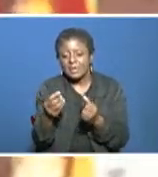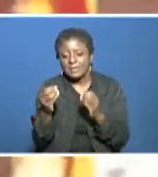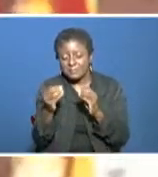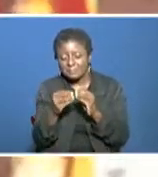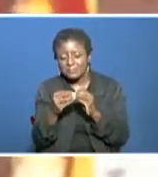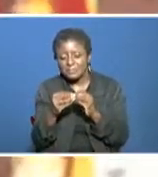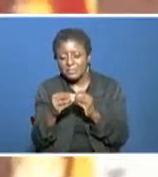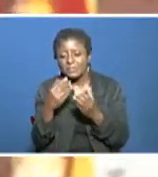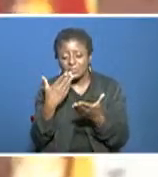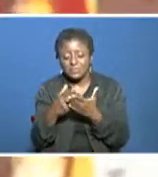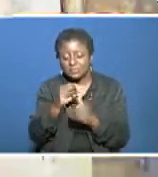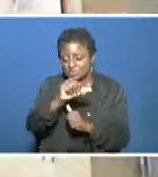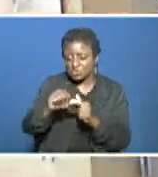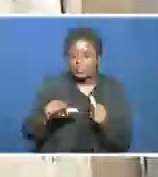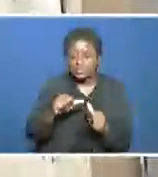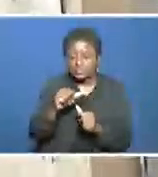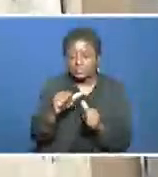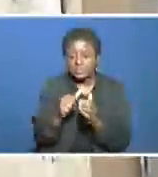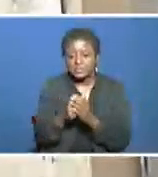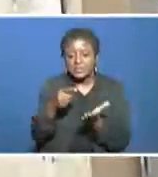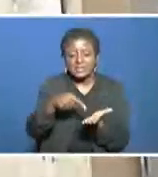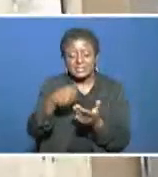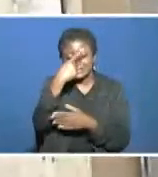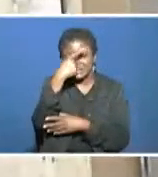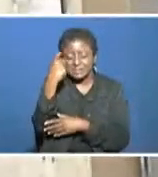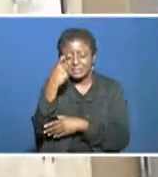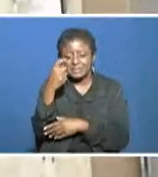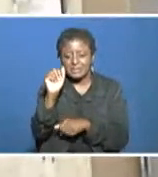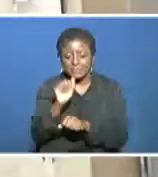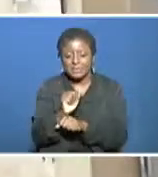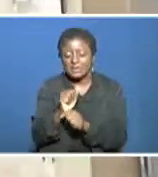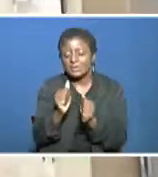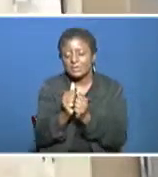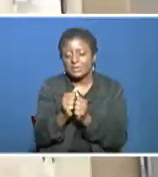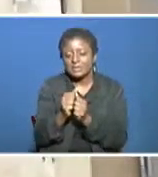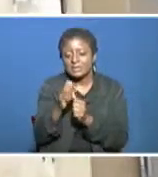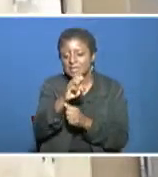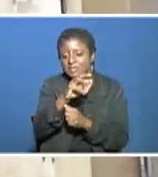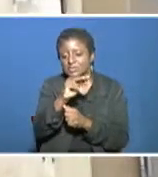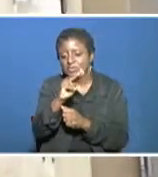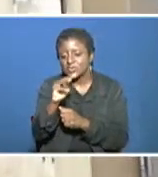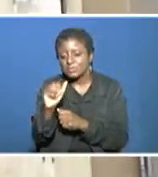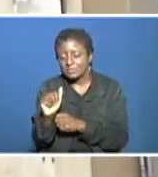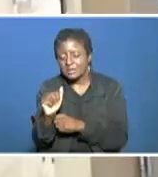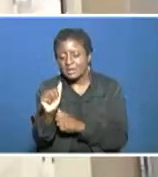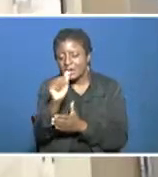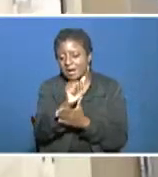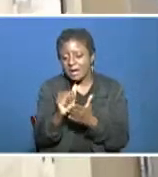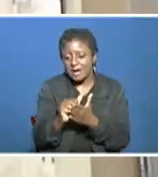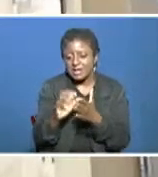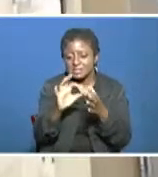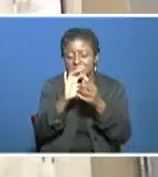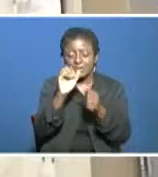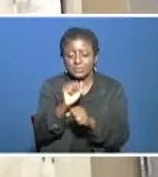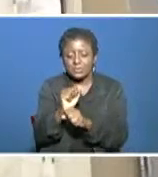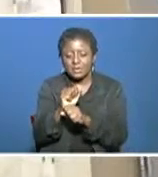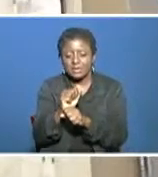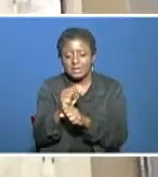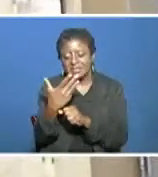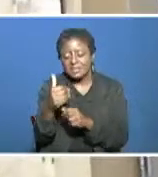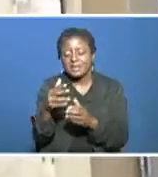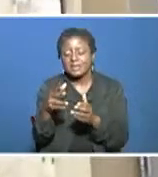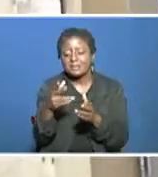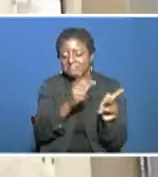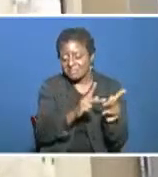people. This summer, the NAGB has partnered with the Exuma Arts Network for the summer camp, and they plan on expanding to other